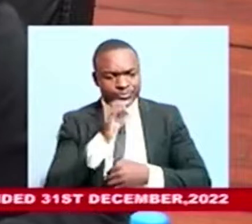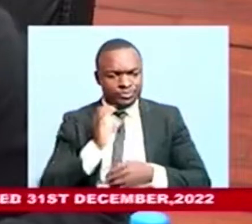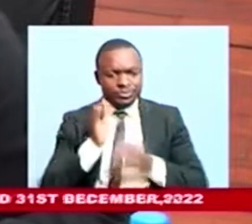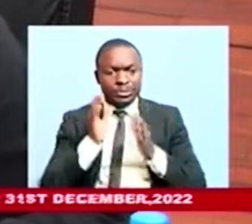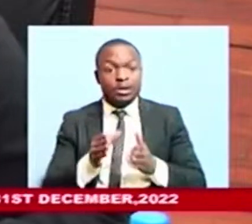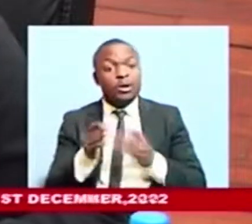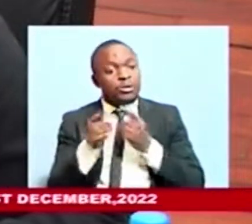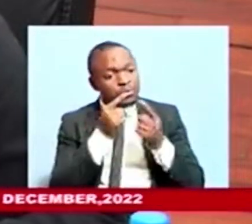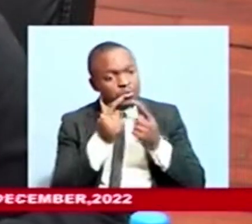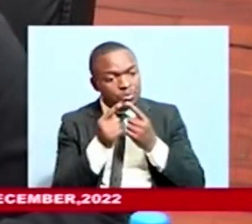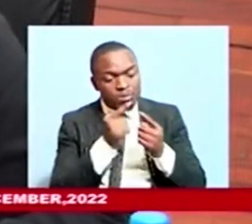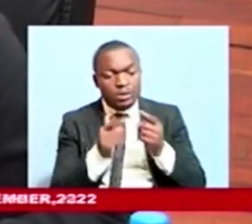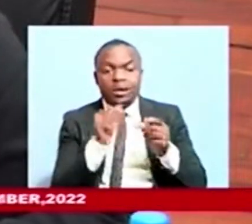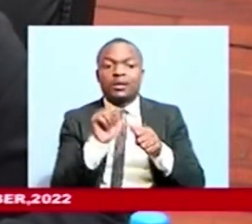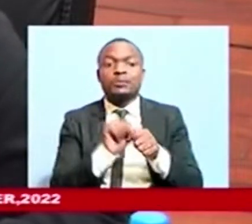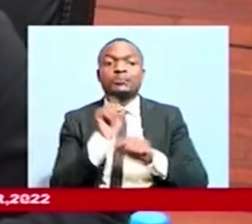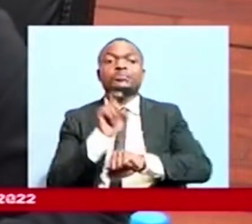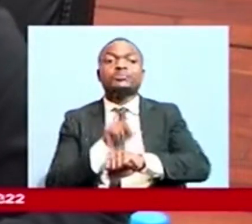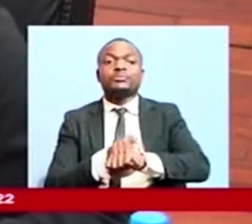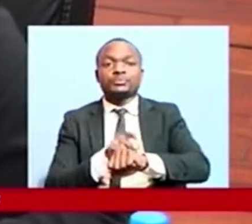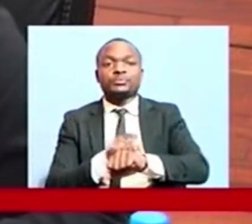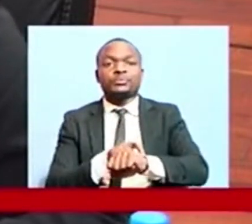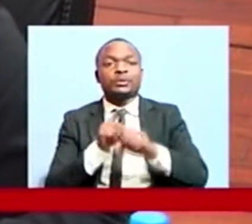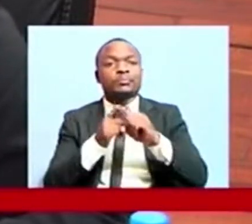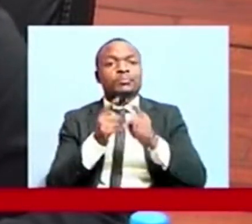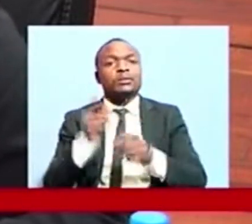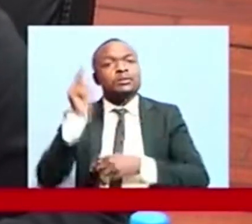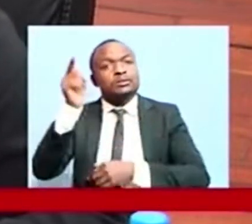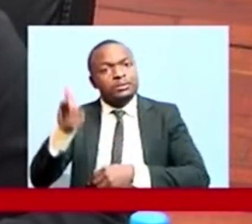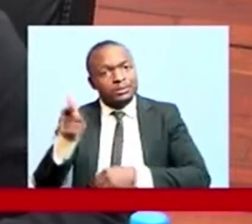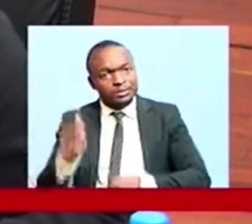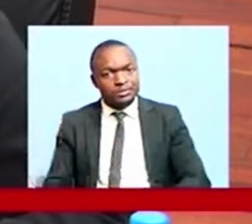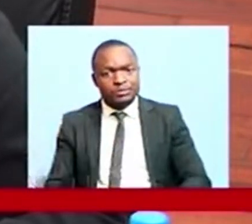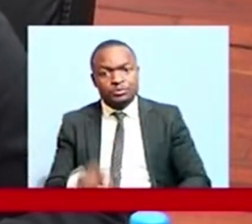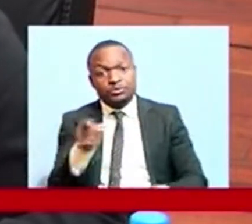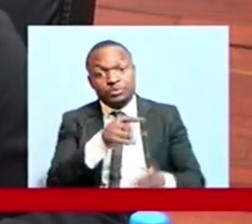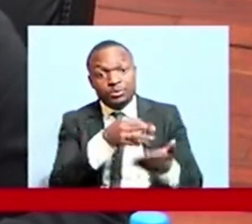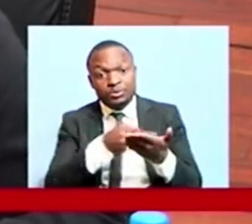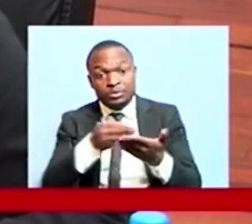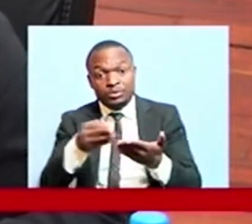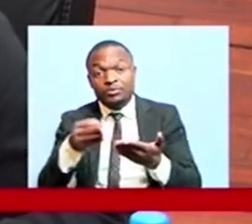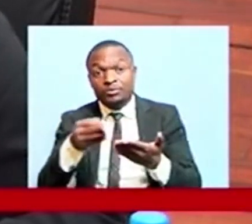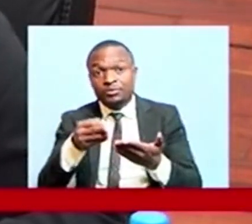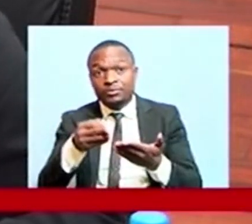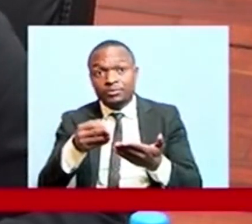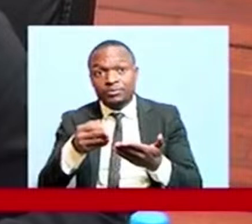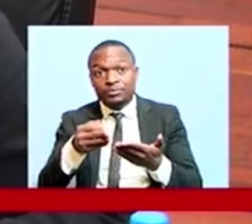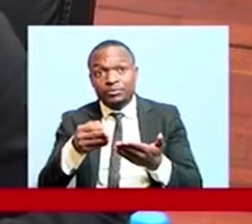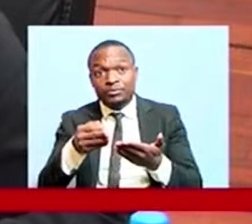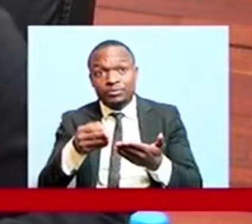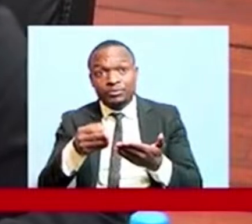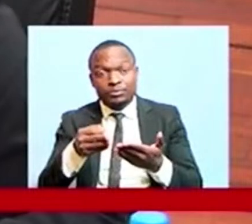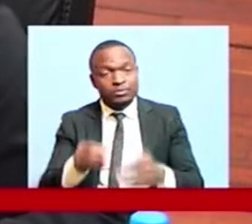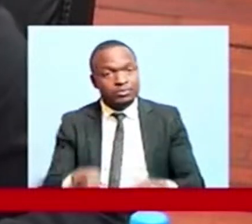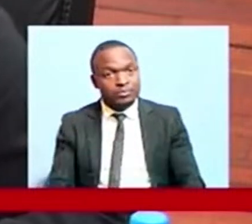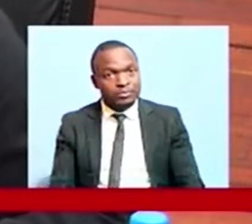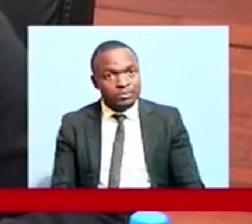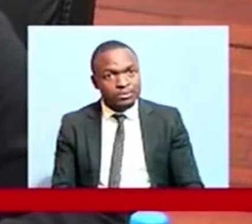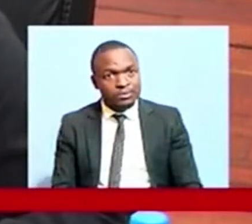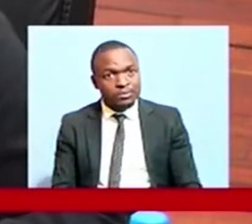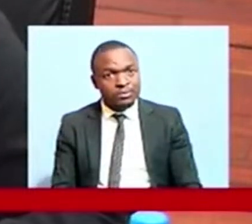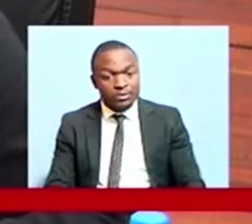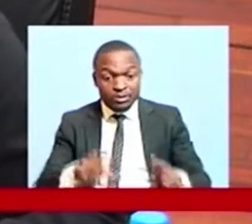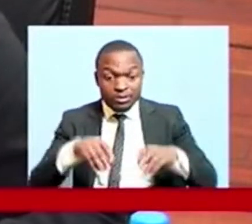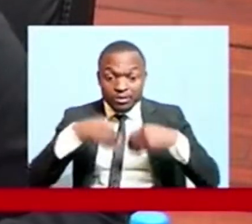with every day? Then later on you fail to furnish the